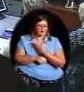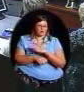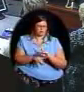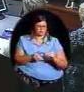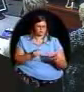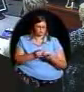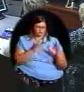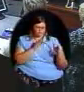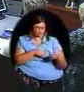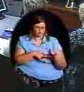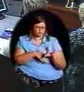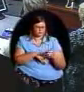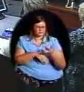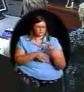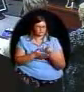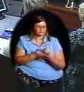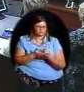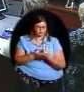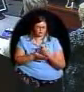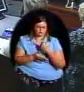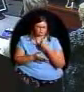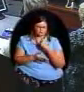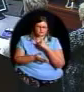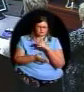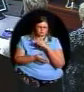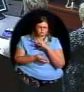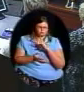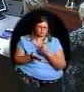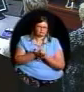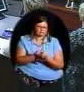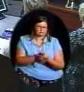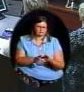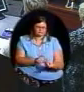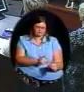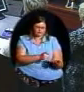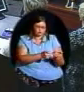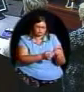We talk about transition and mobility. That's really the age at which